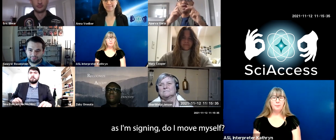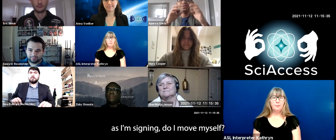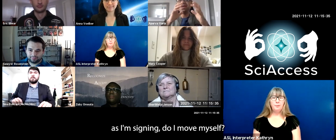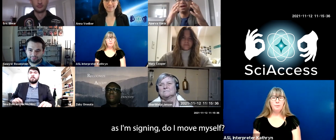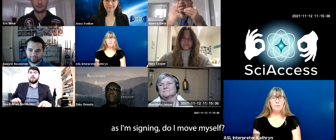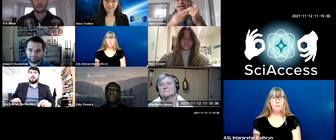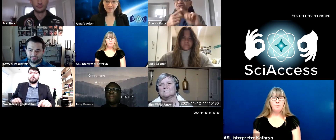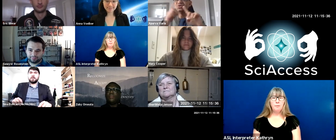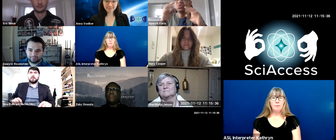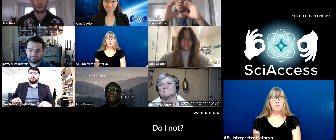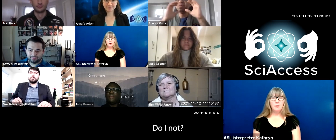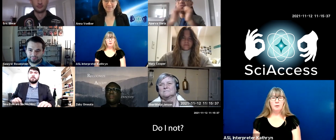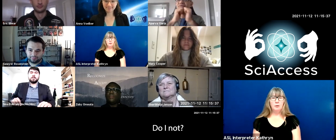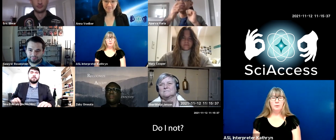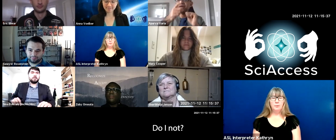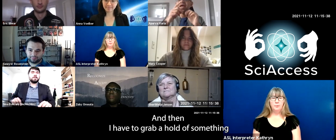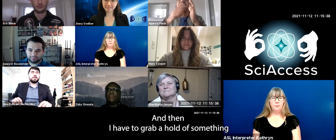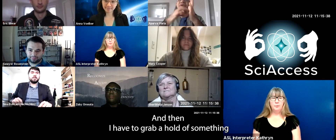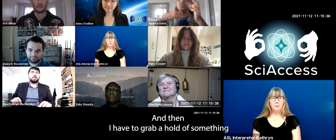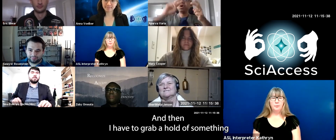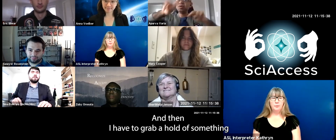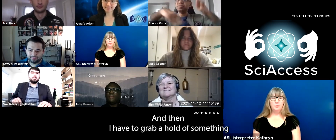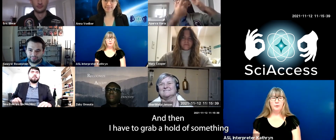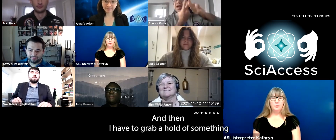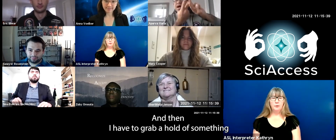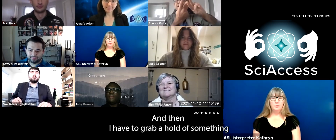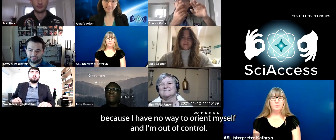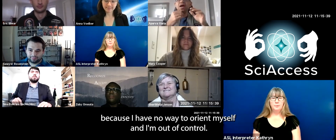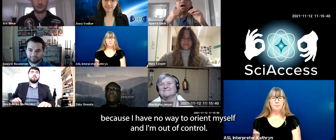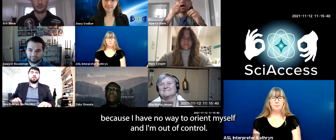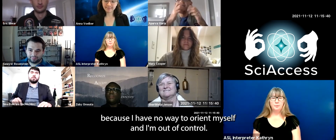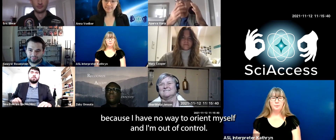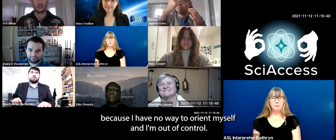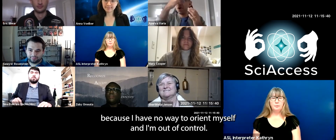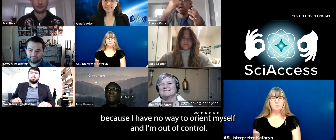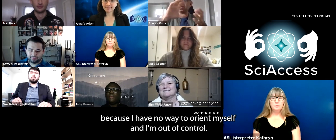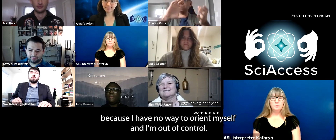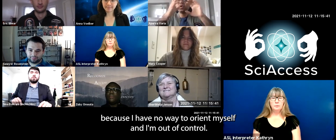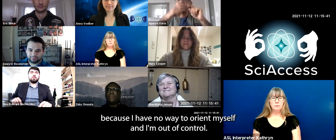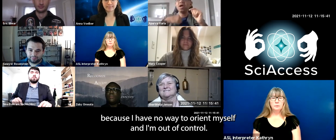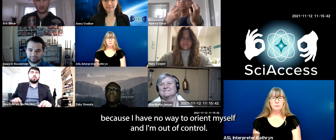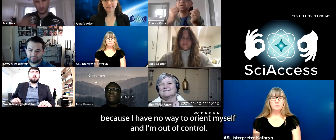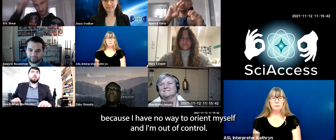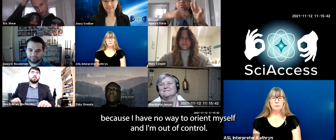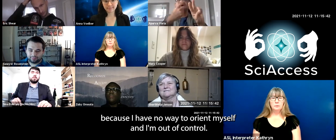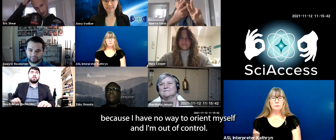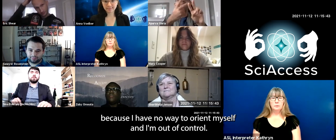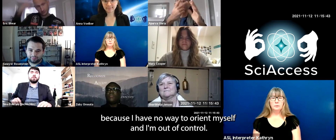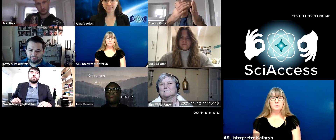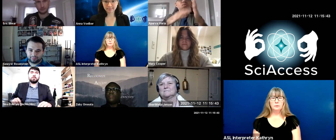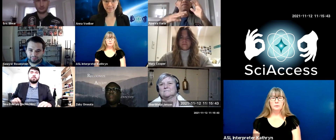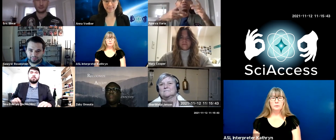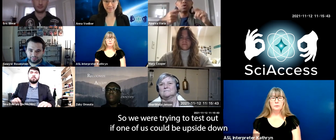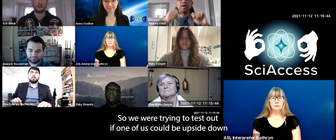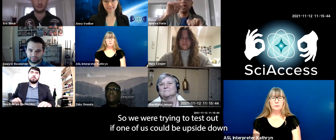do I move myself? Do I not? And then I have to grab a hold of something because I have no way to orient myself and I'm out of